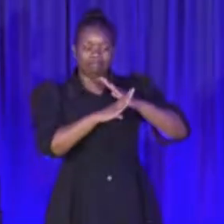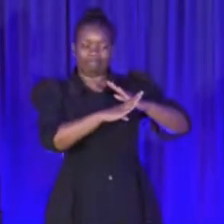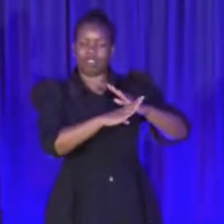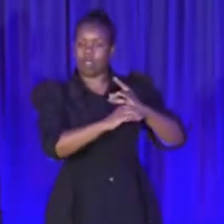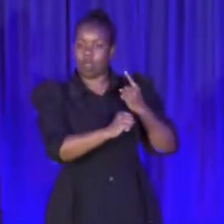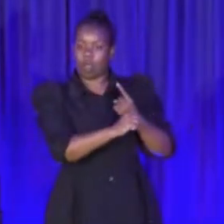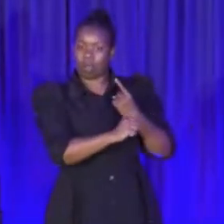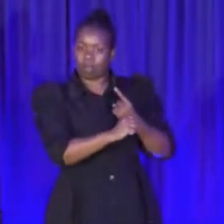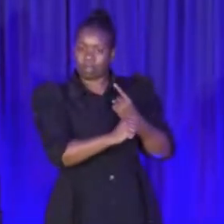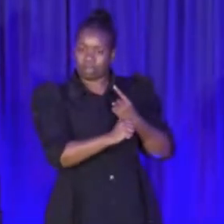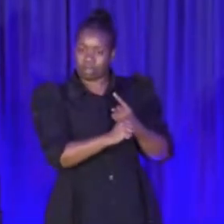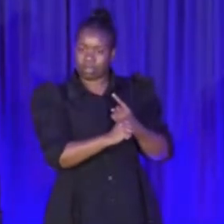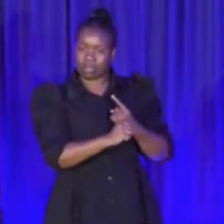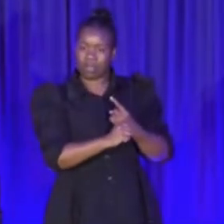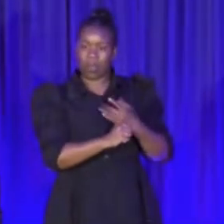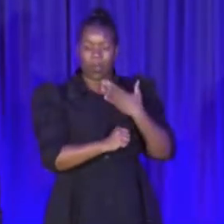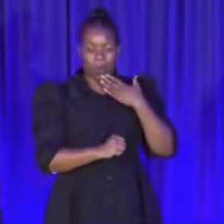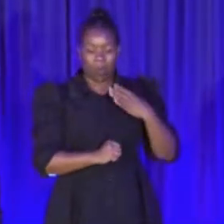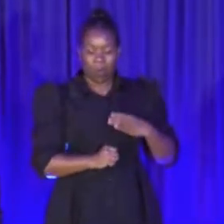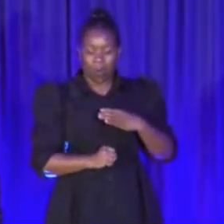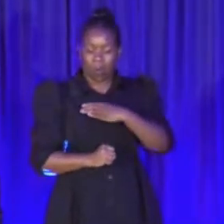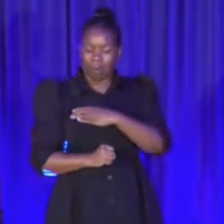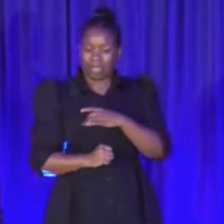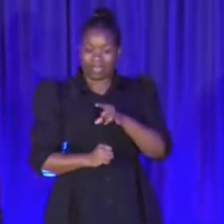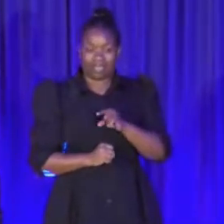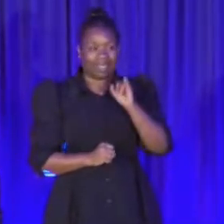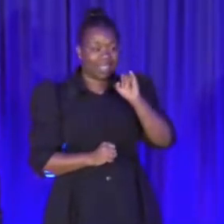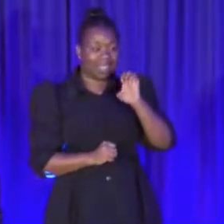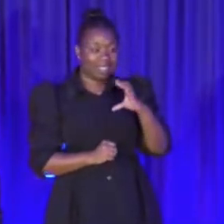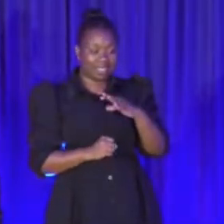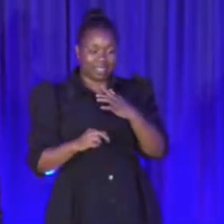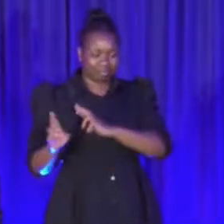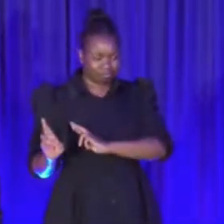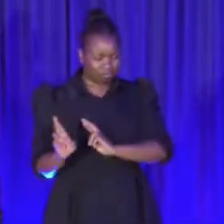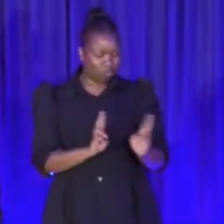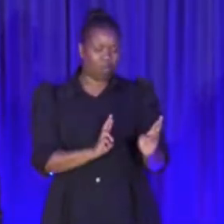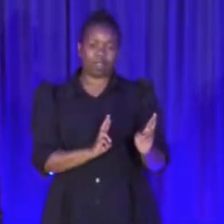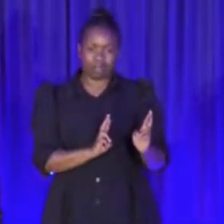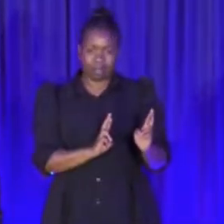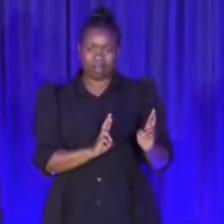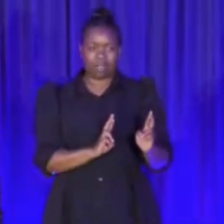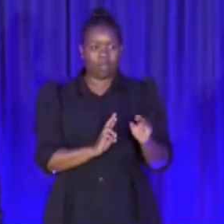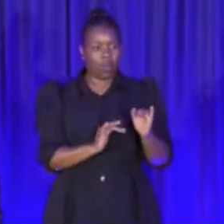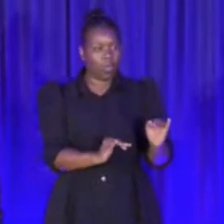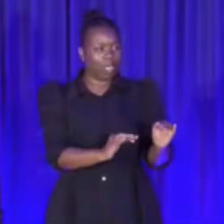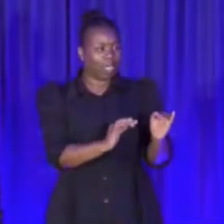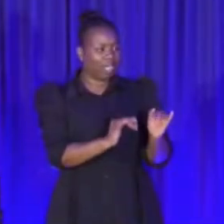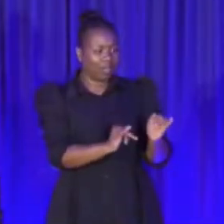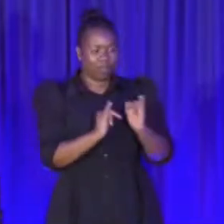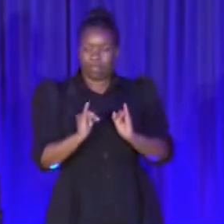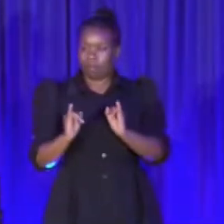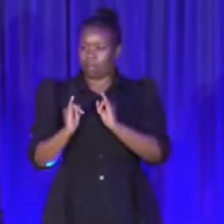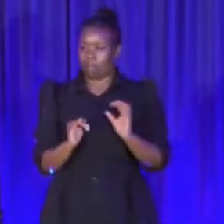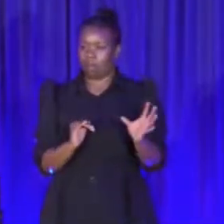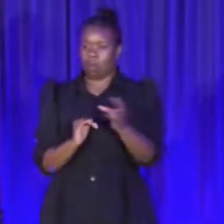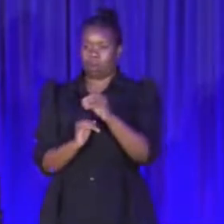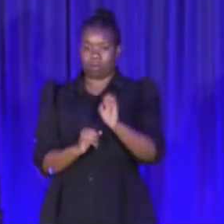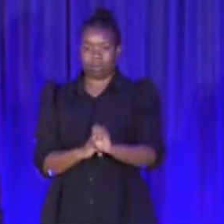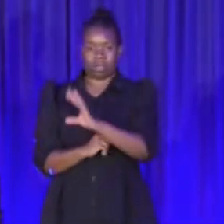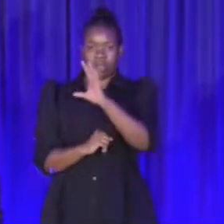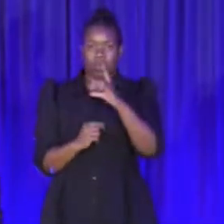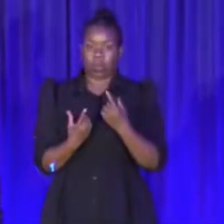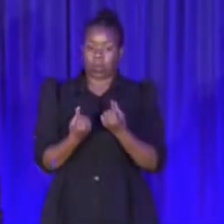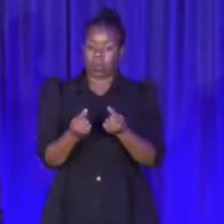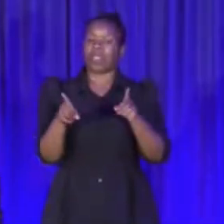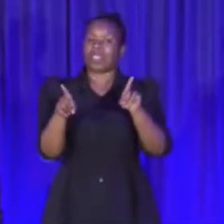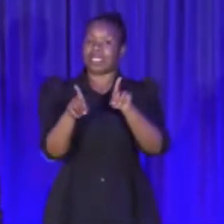always. The Commission stands ready to play its part. We invite all South Africans to do the same.